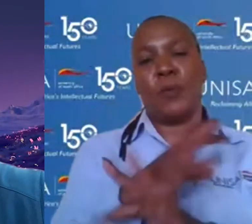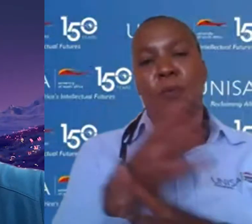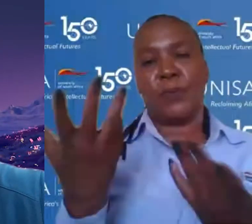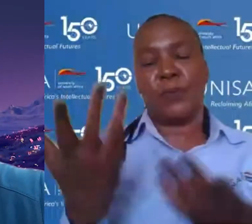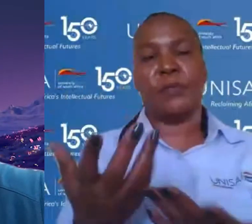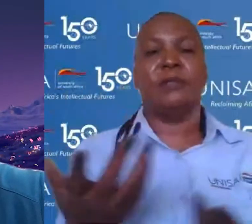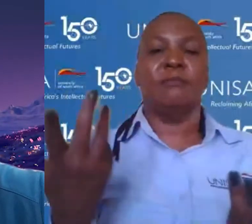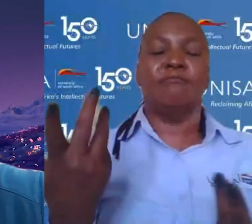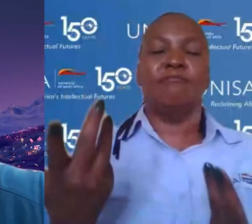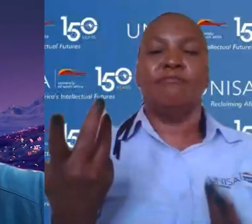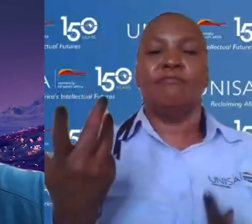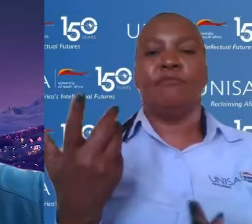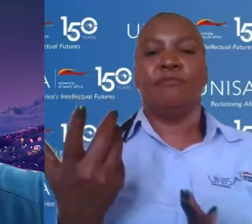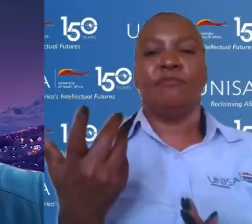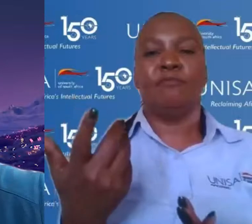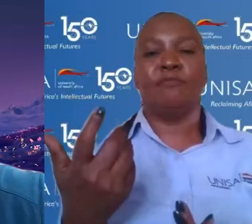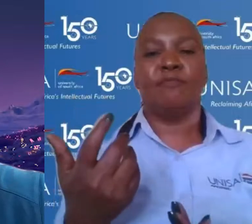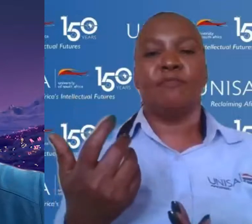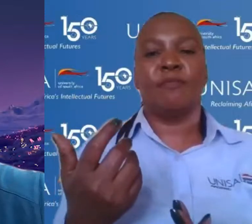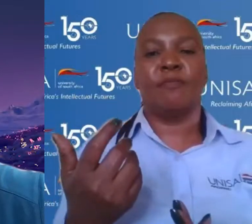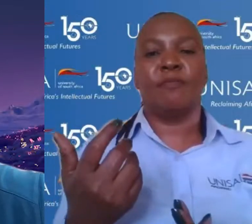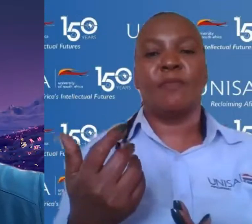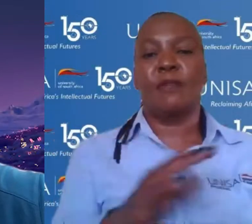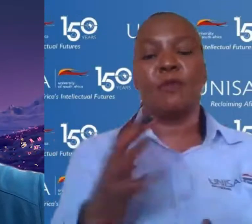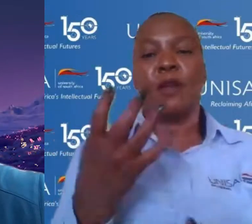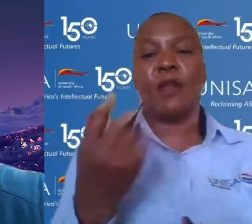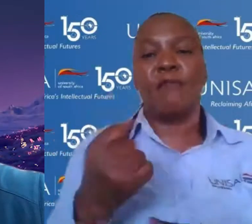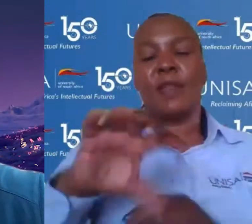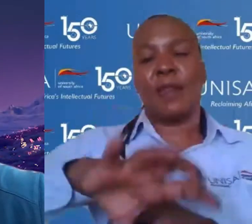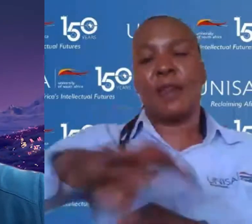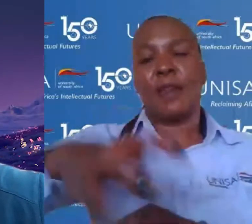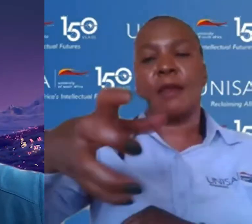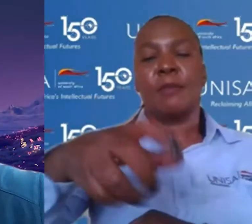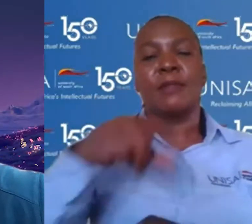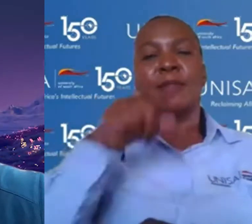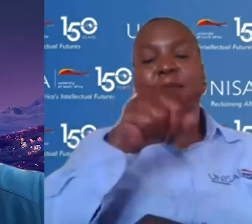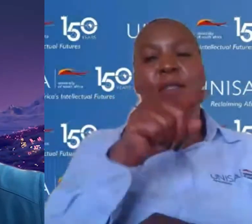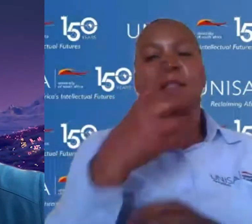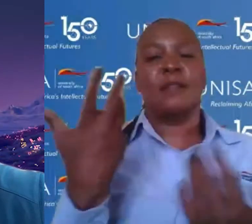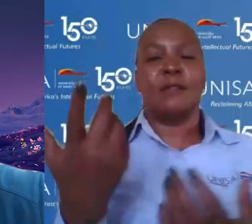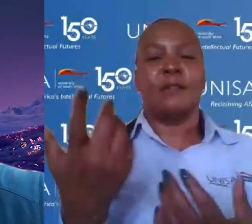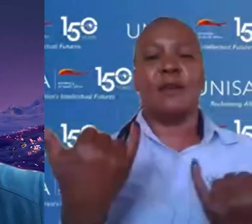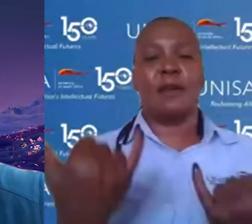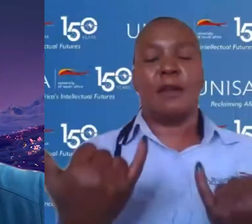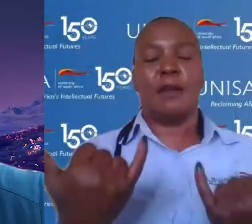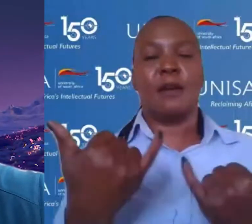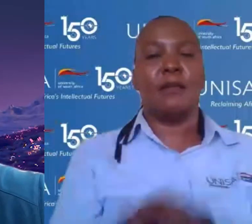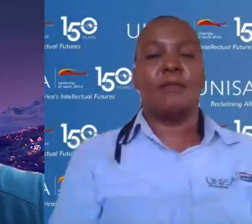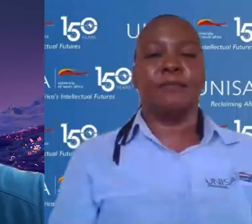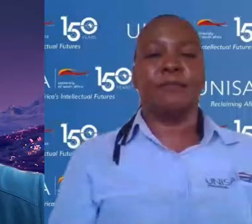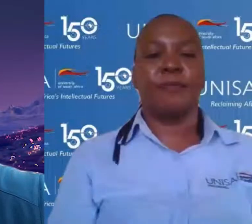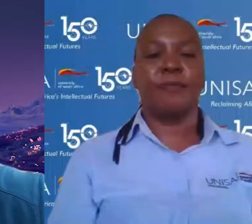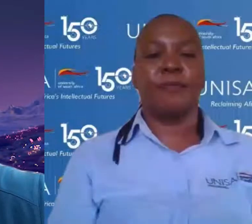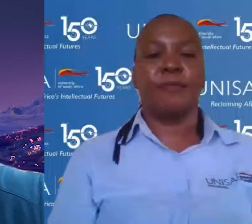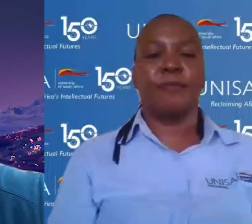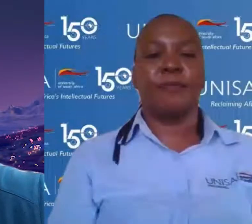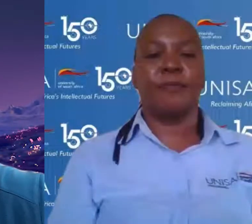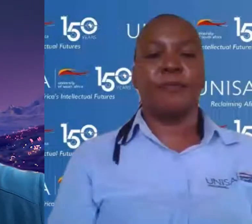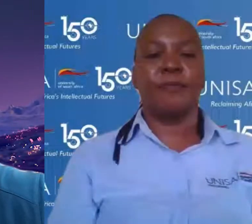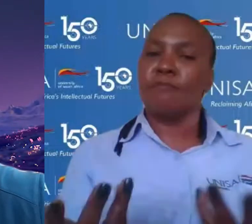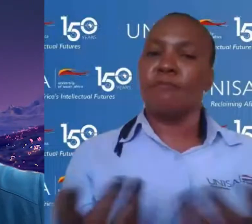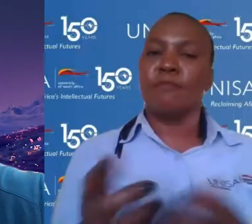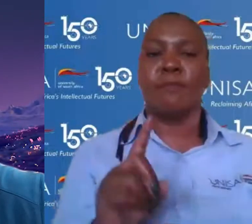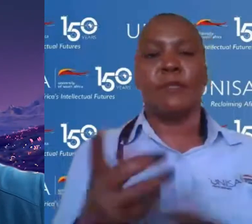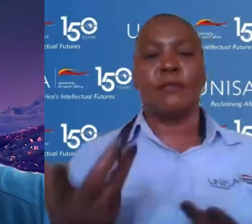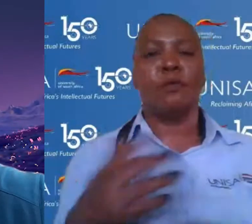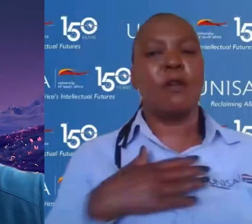you do not have a campus there at the moment, but you should not feel left